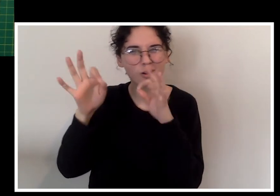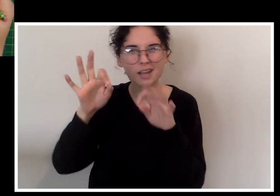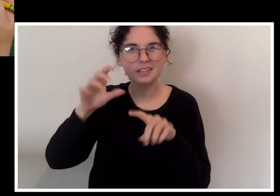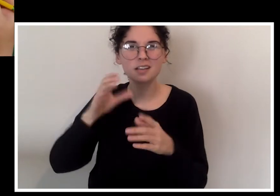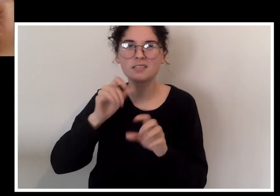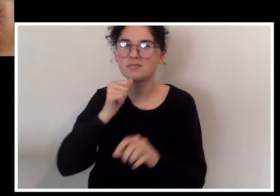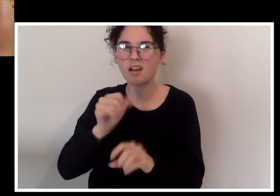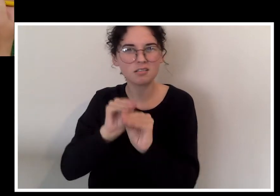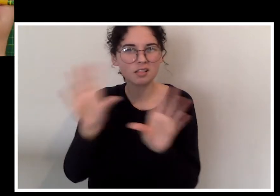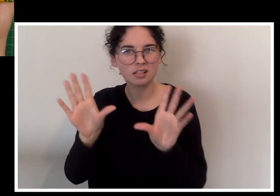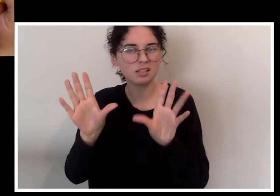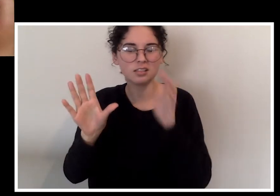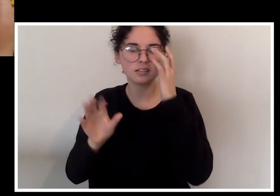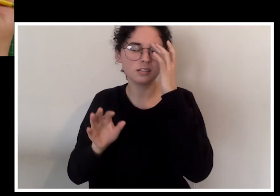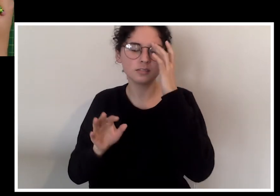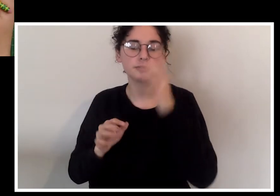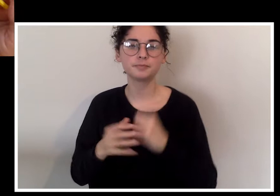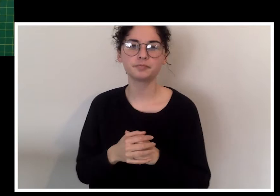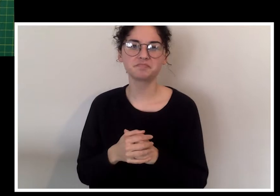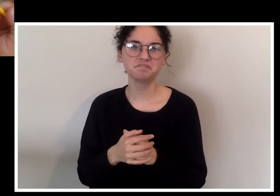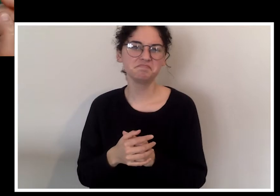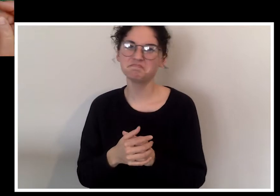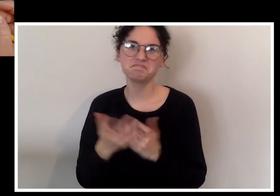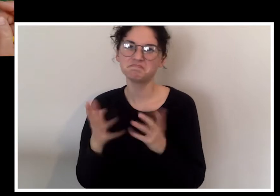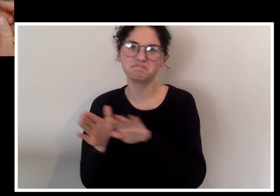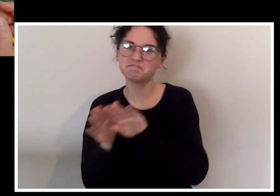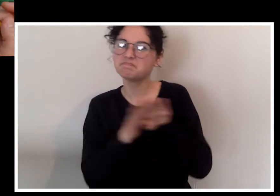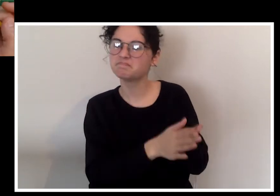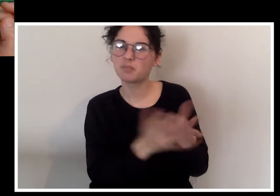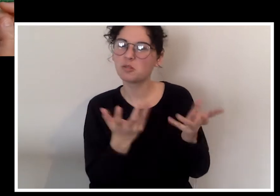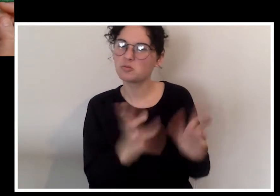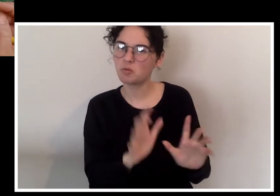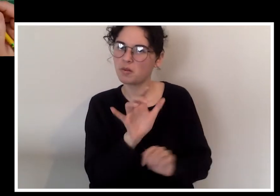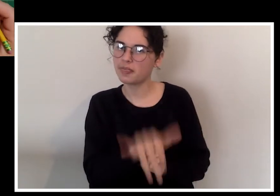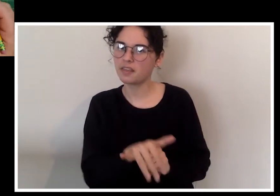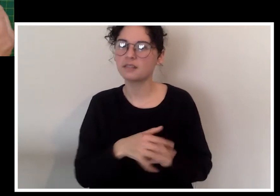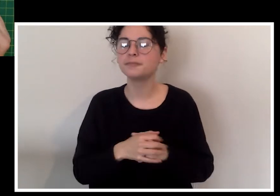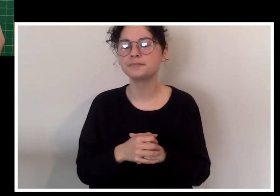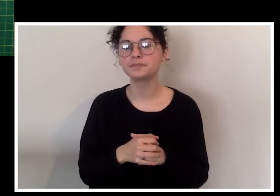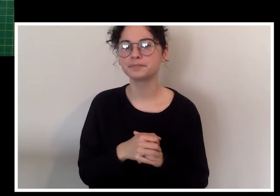you're supposed to be drawing or coloring, and it can tend to look a little sloppy too.